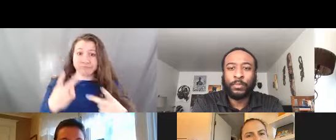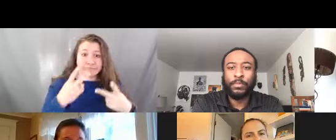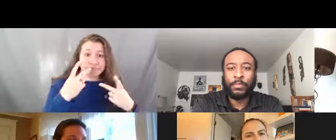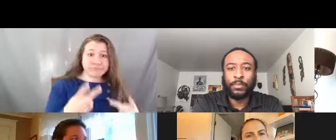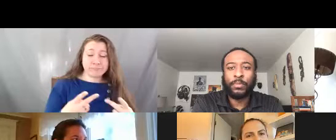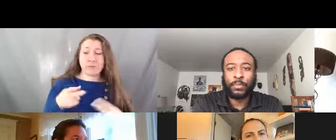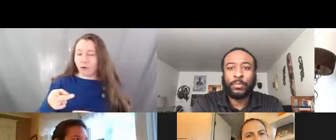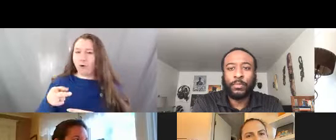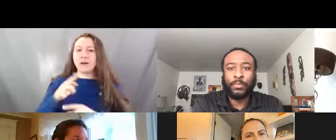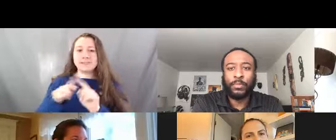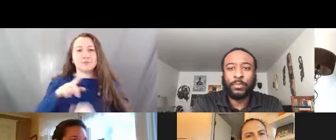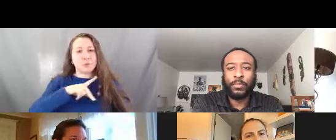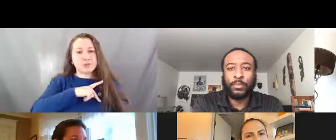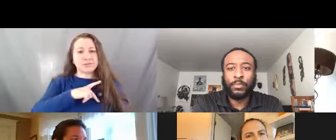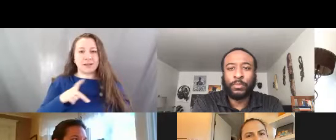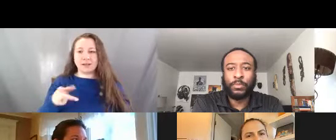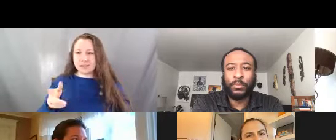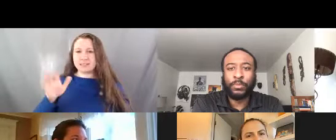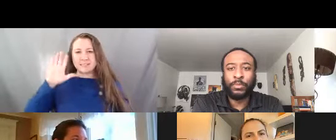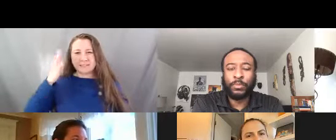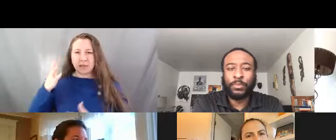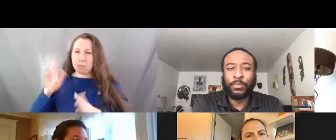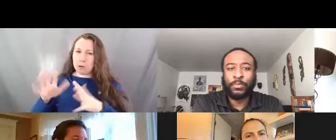personalities, and they're all similar in some way.